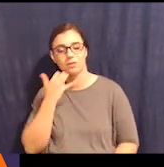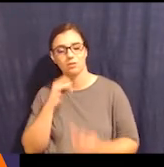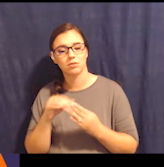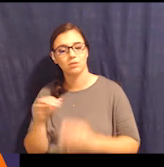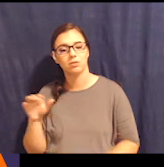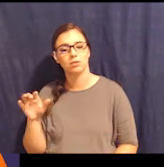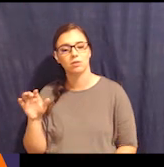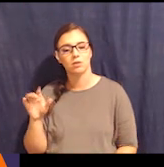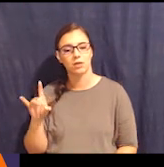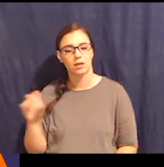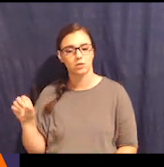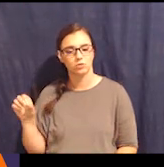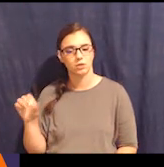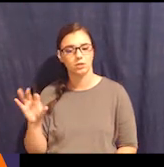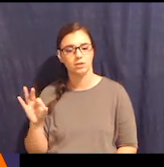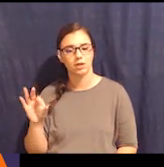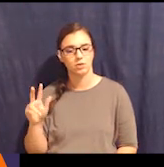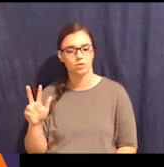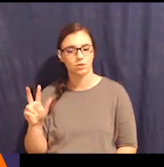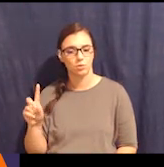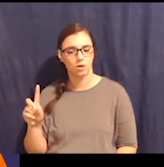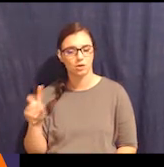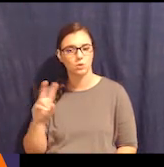1-800-931-2237. That's